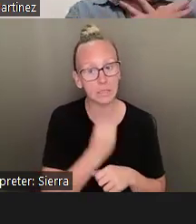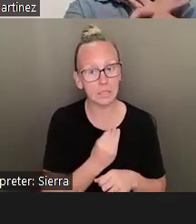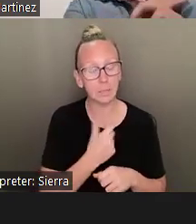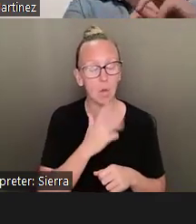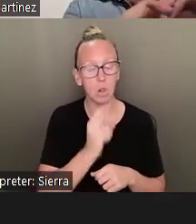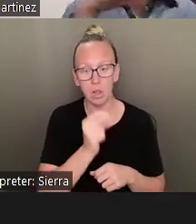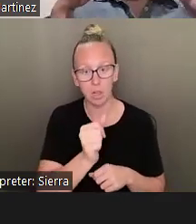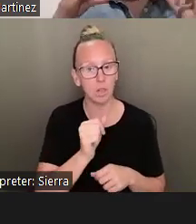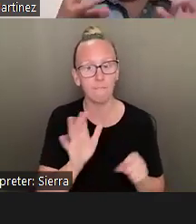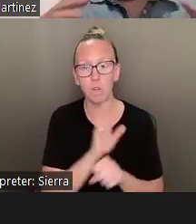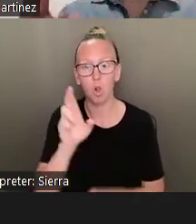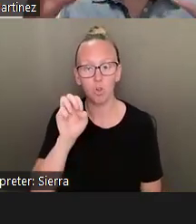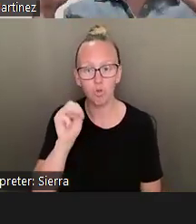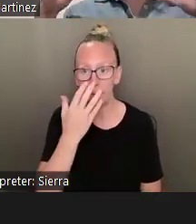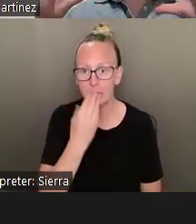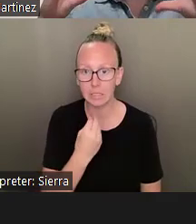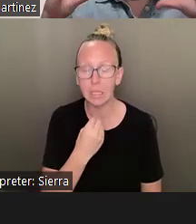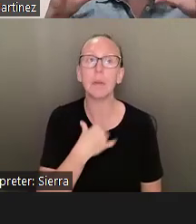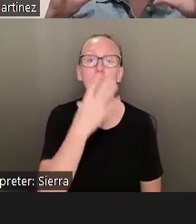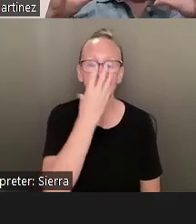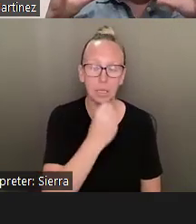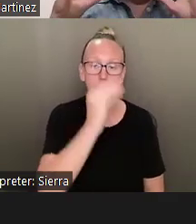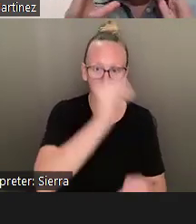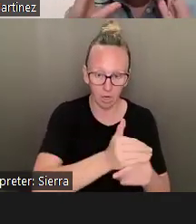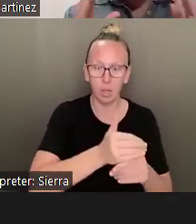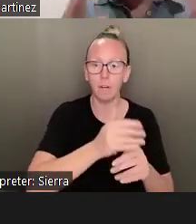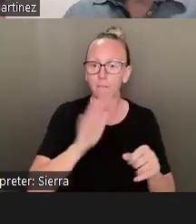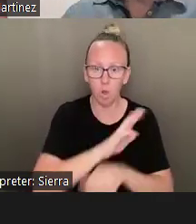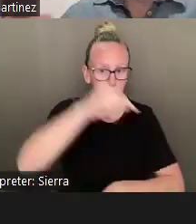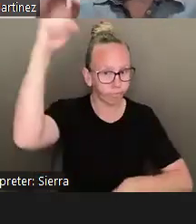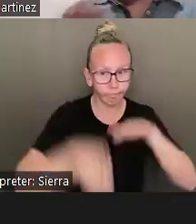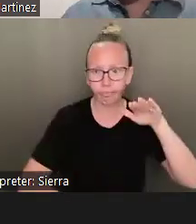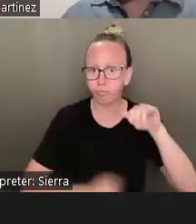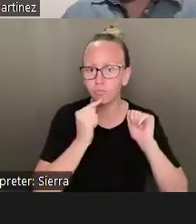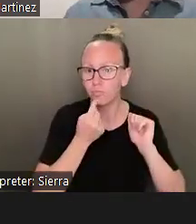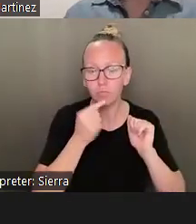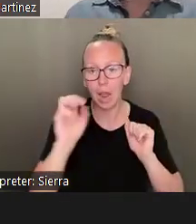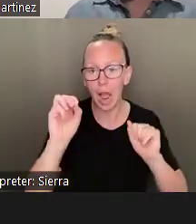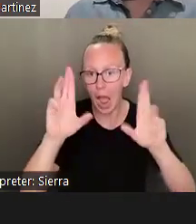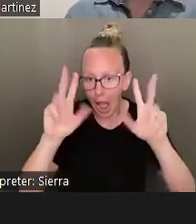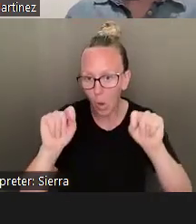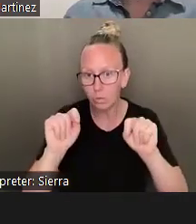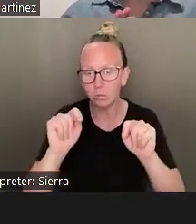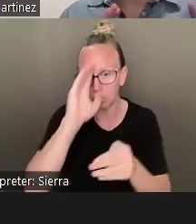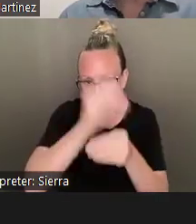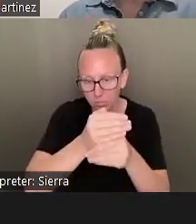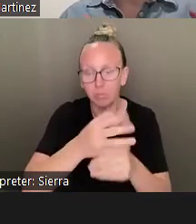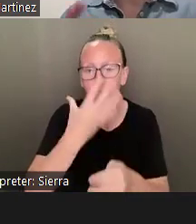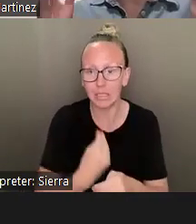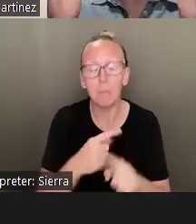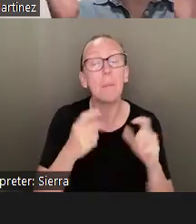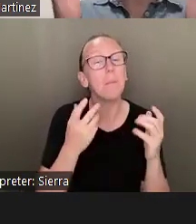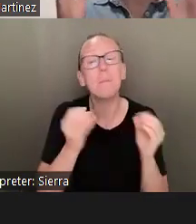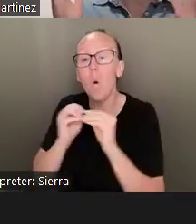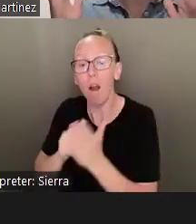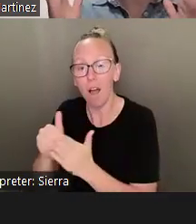full, like very deep, like completely out asleep. But there's a lot more time where I'm